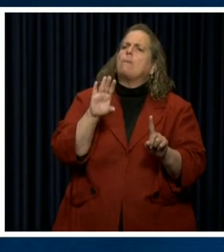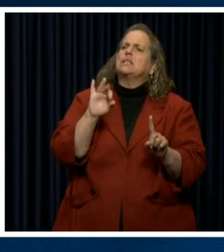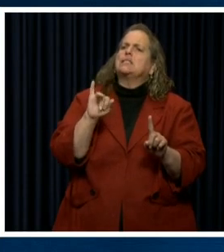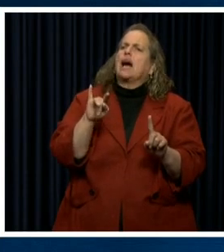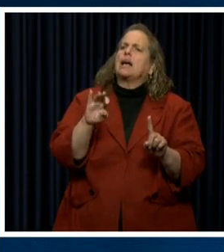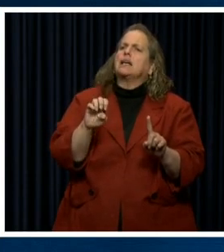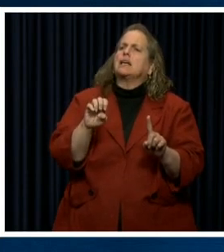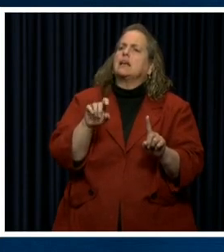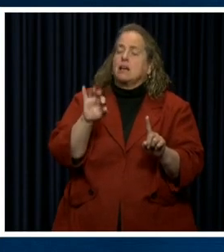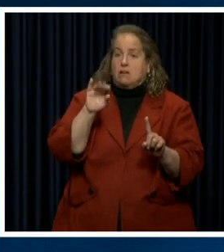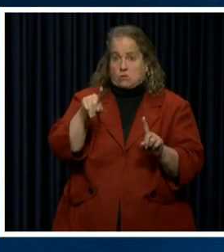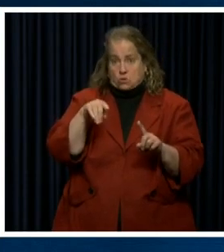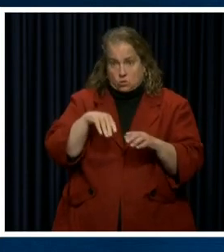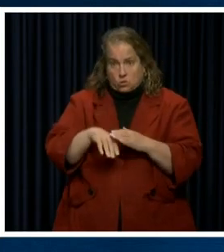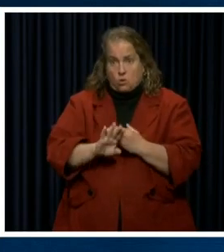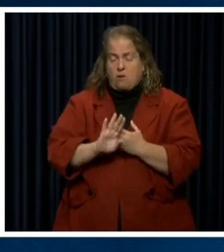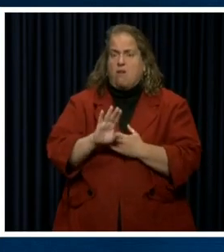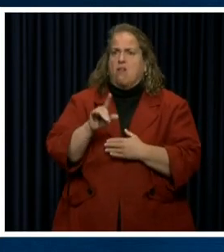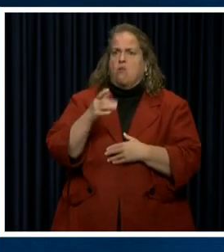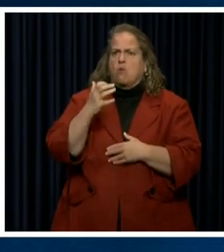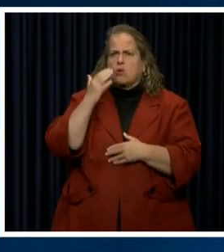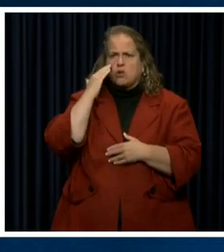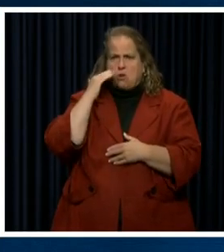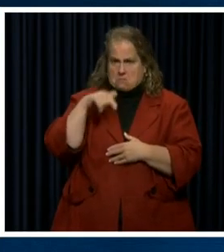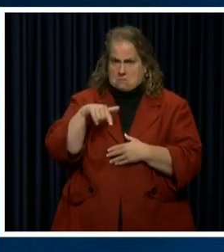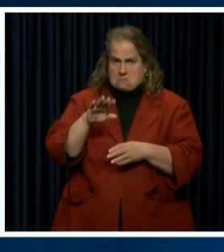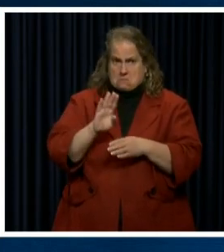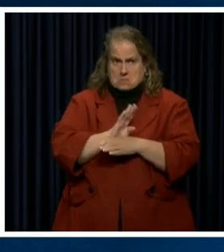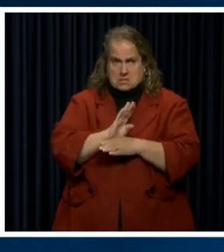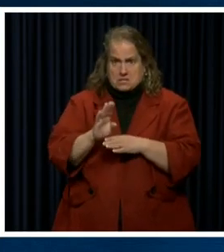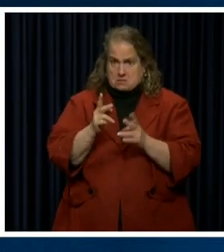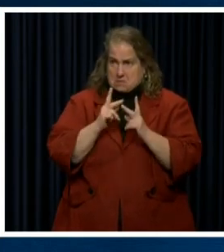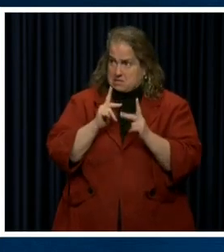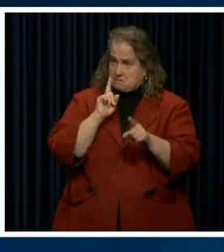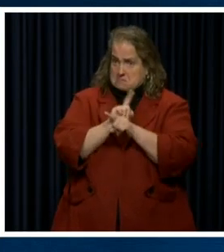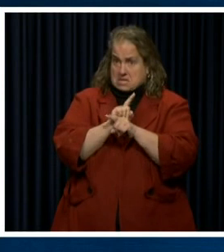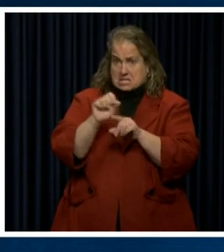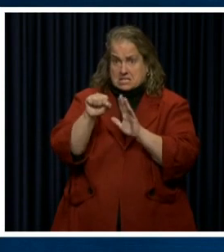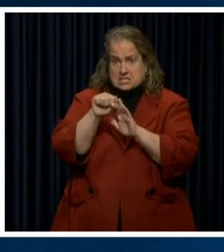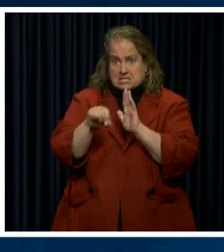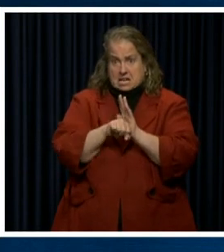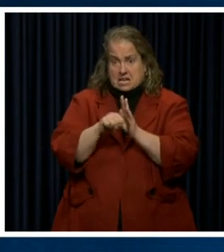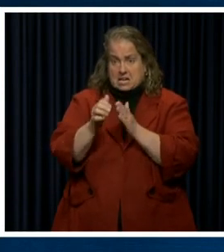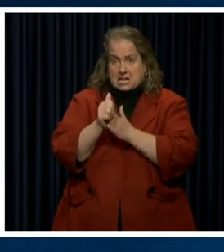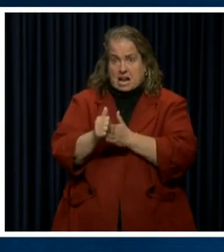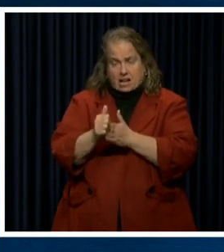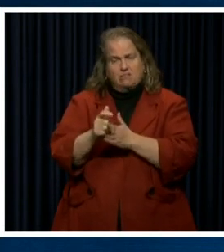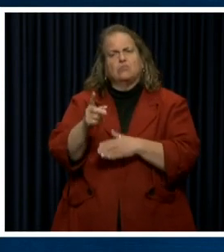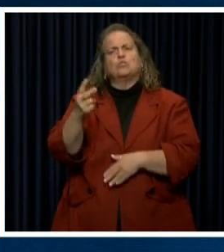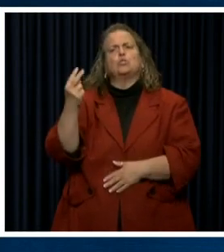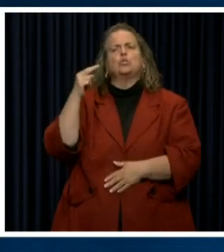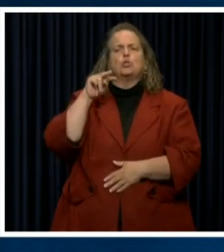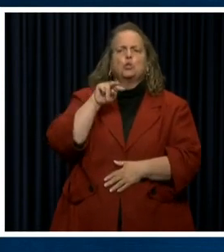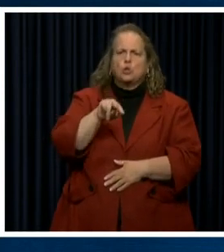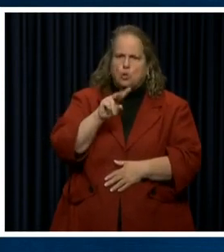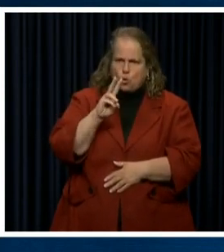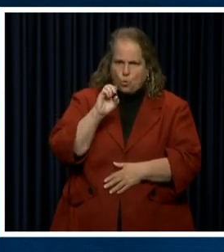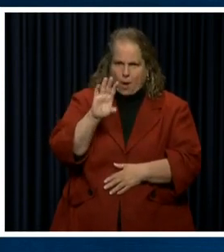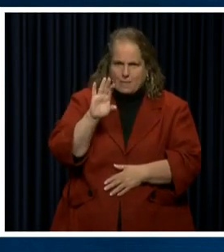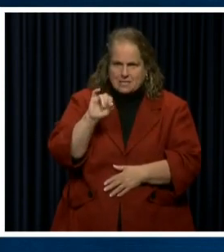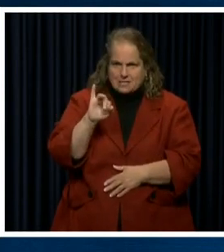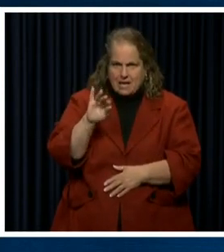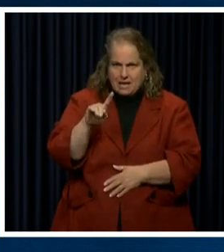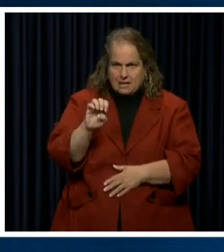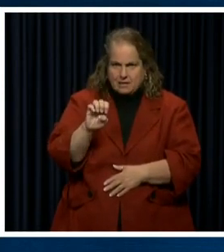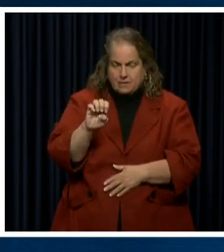you are going in and want to know, is this place of business meeting the state's guidelines, again, it's on there. Now, this